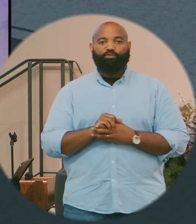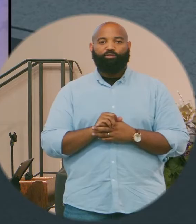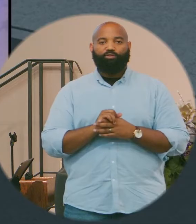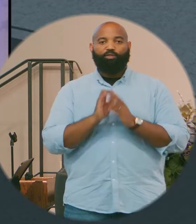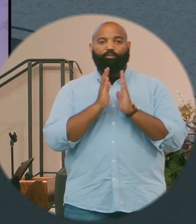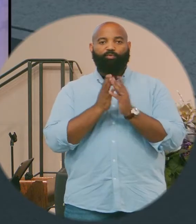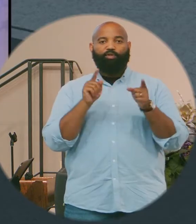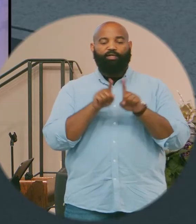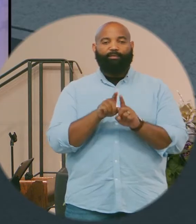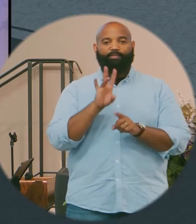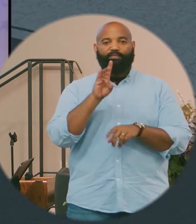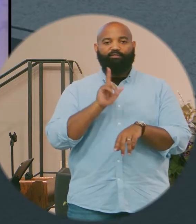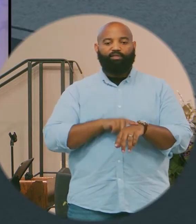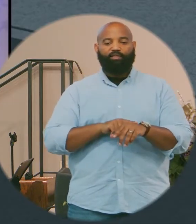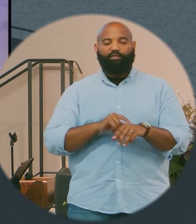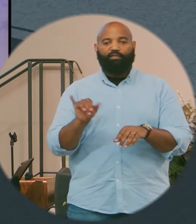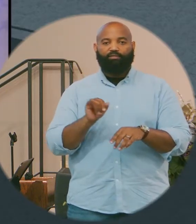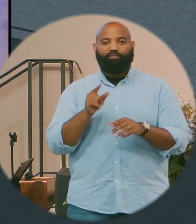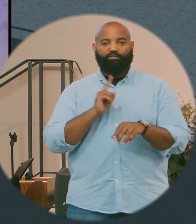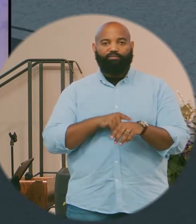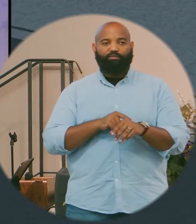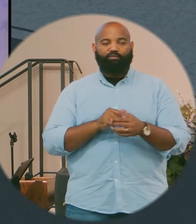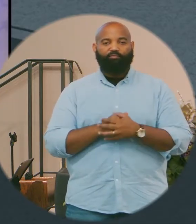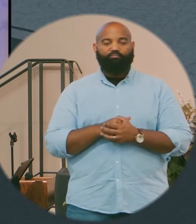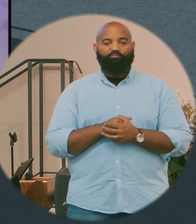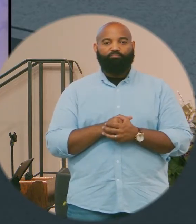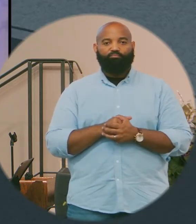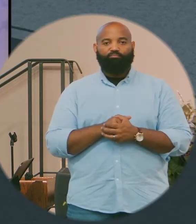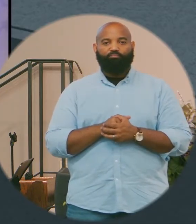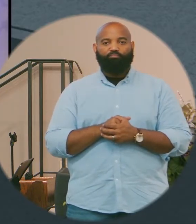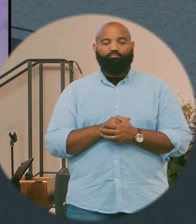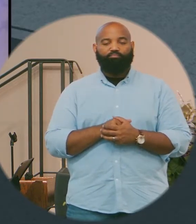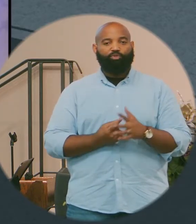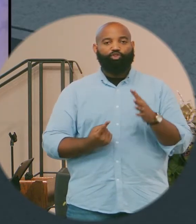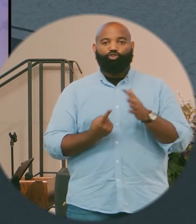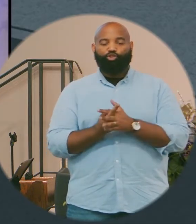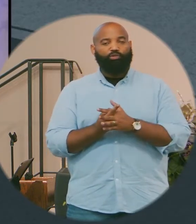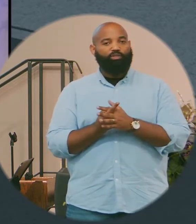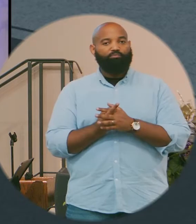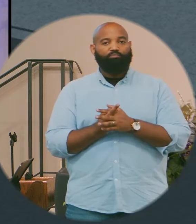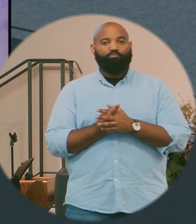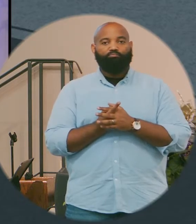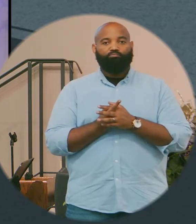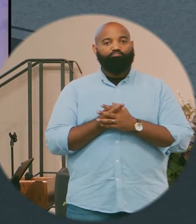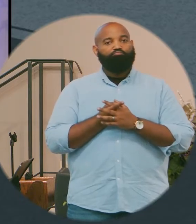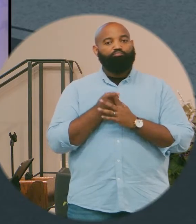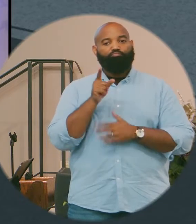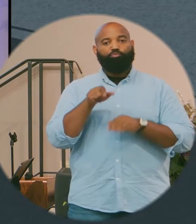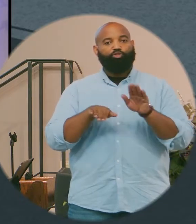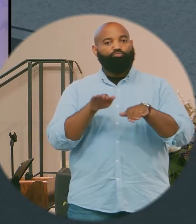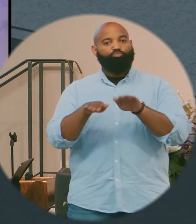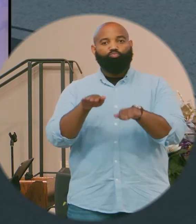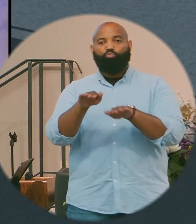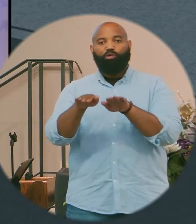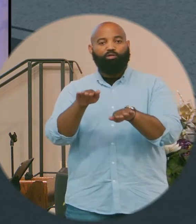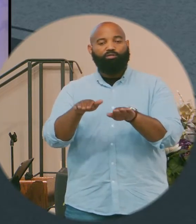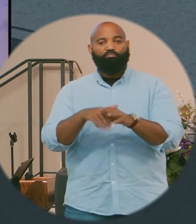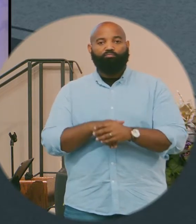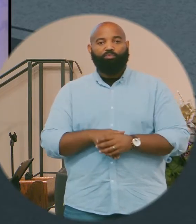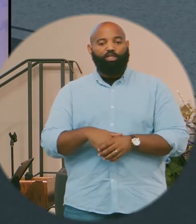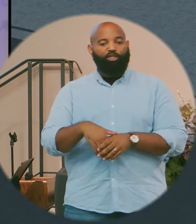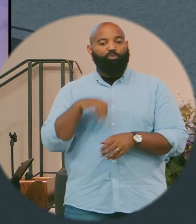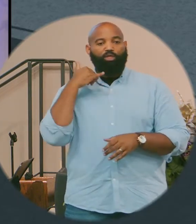7 a.m. So I'm going to talk to Denise Dunn and say, everybody who shows up, because prayer is virtual, log in,